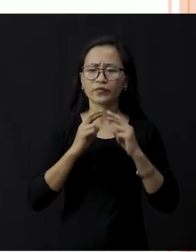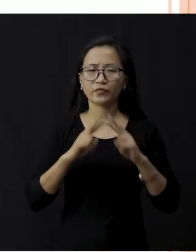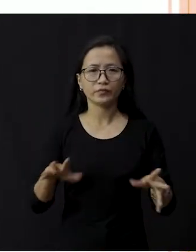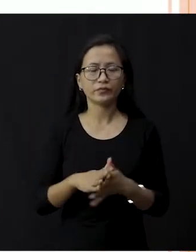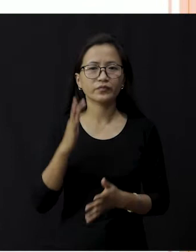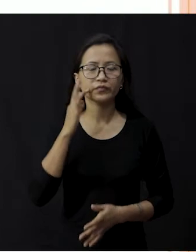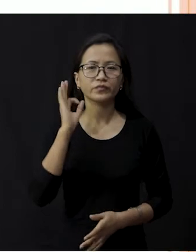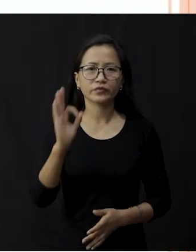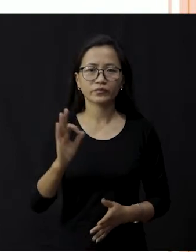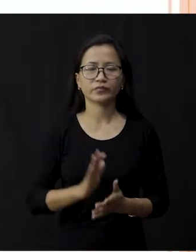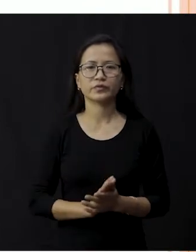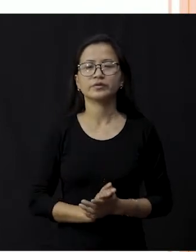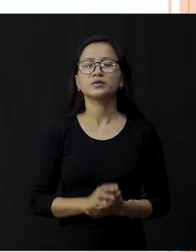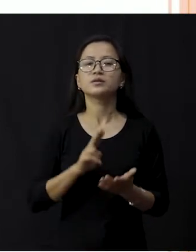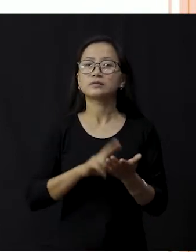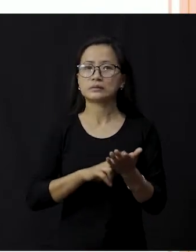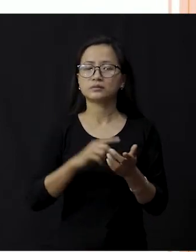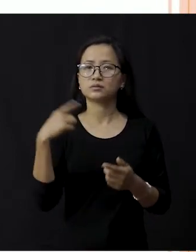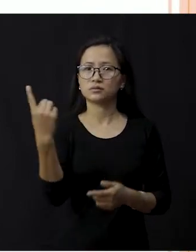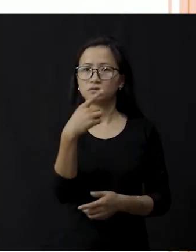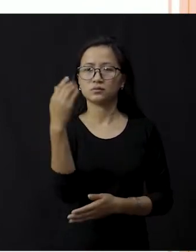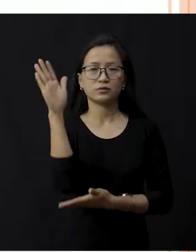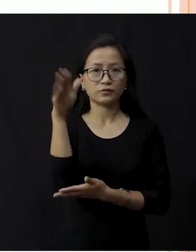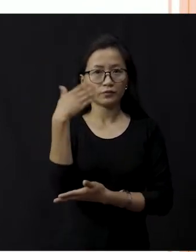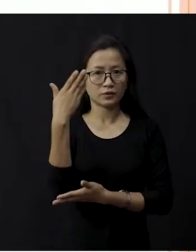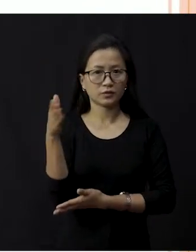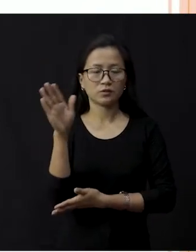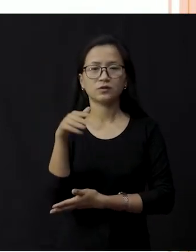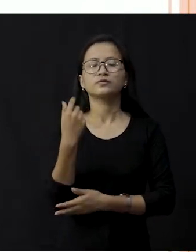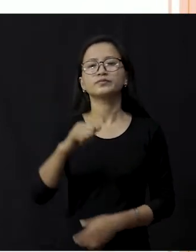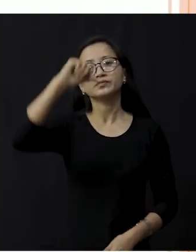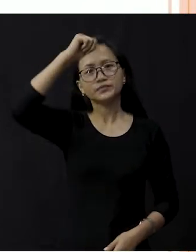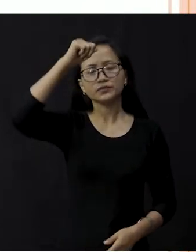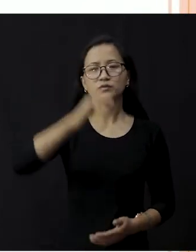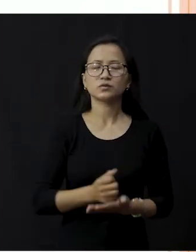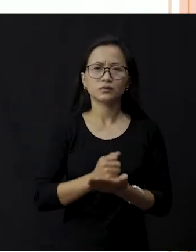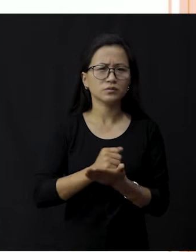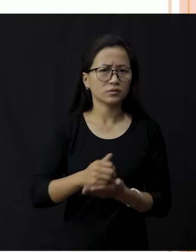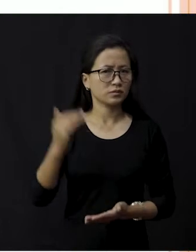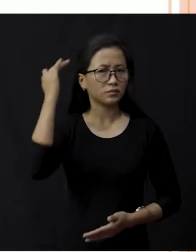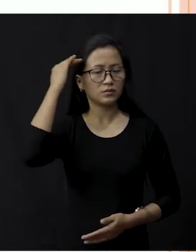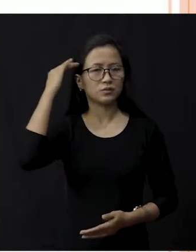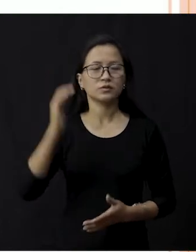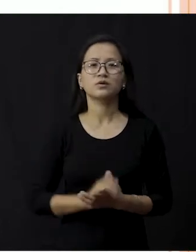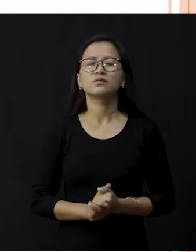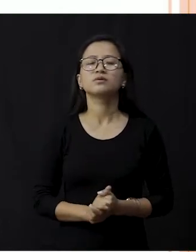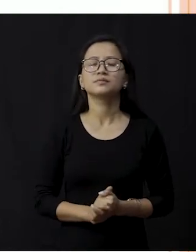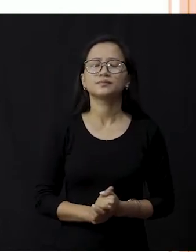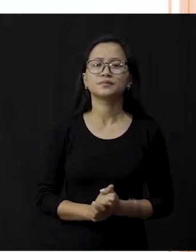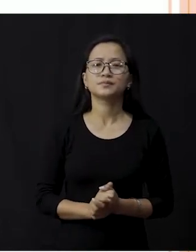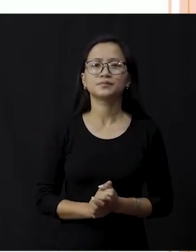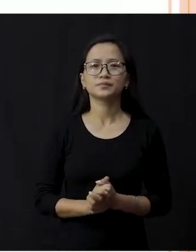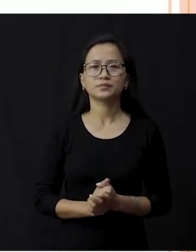the national flag of India. So let's try to know about the national flag of